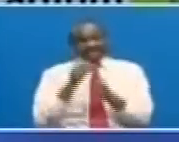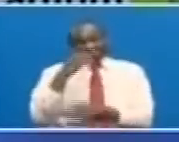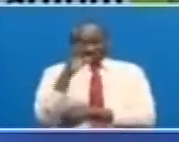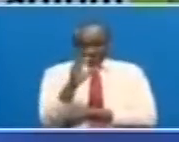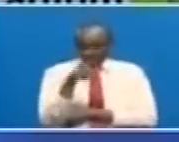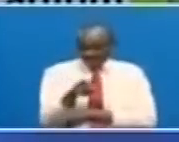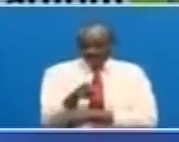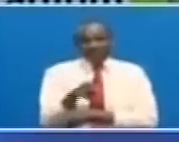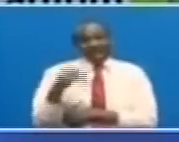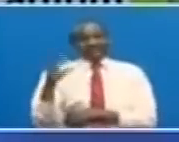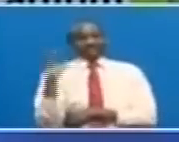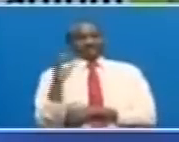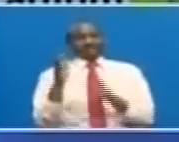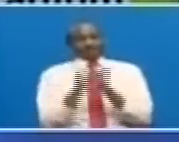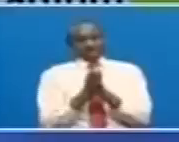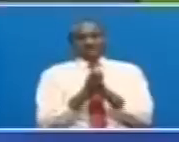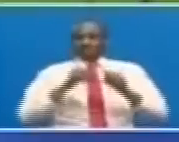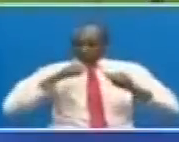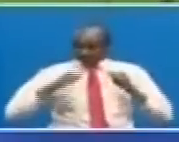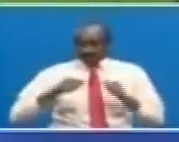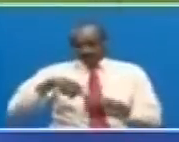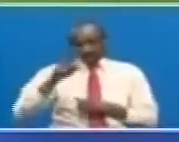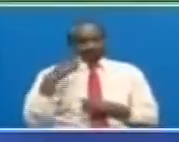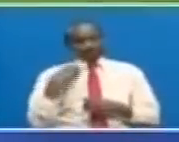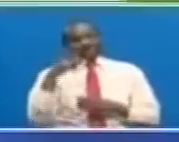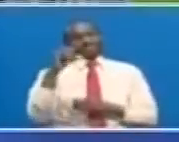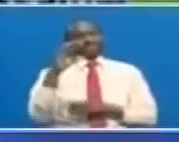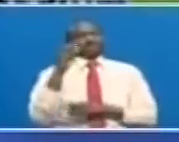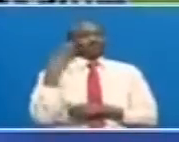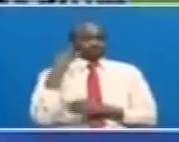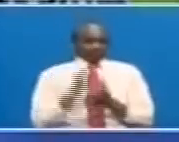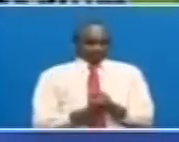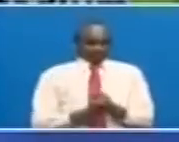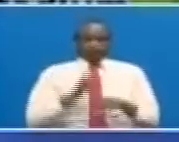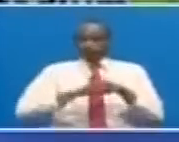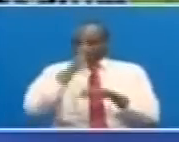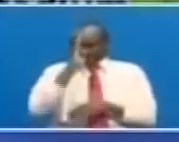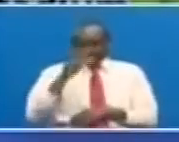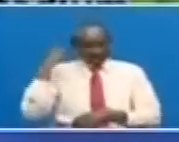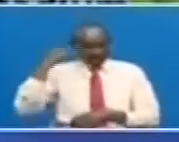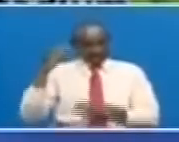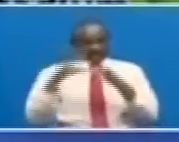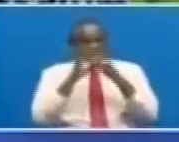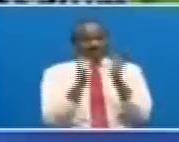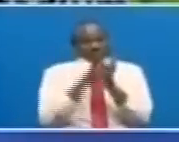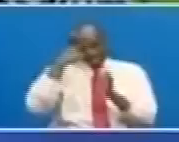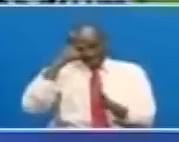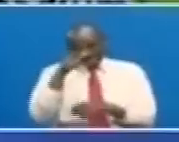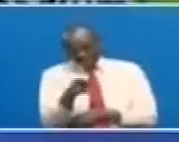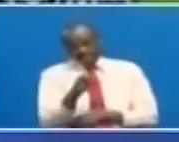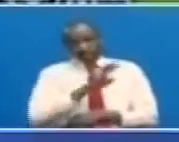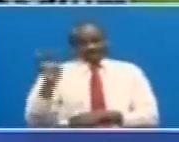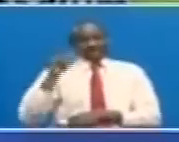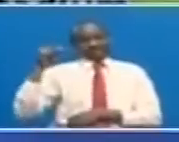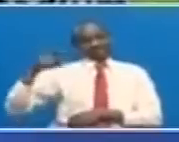Chemeli last weekend, while Sofapaka were KCB's punching bag. On Sunday, Mathare United lock-ons with Thika, while Western Stima will be